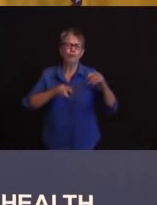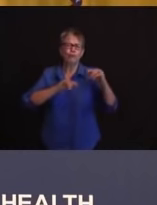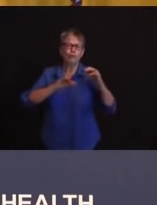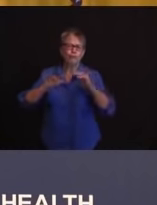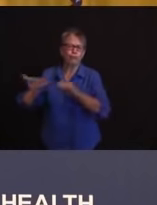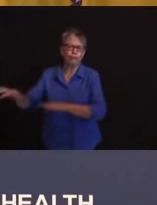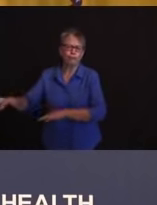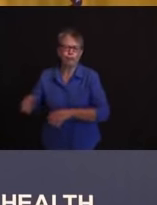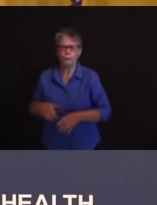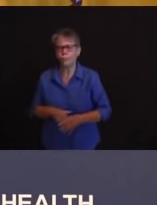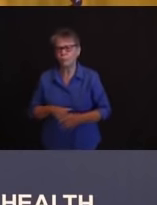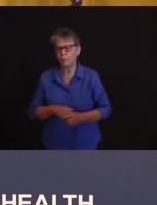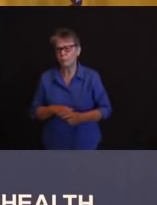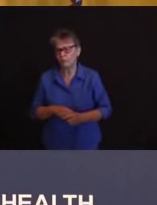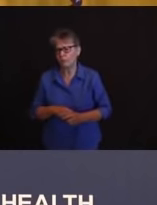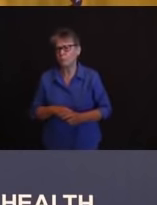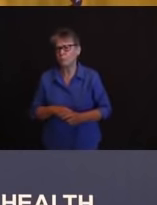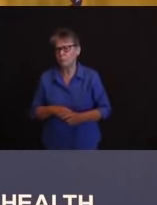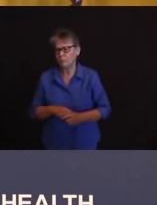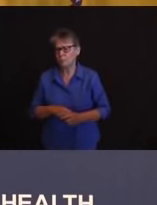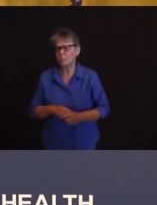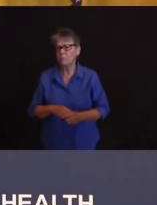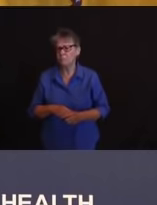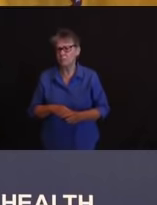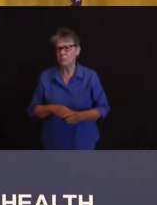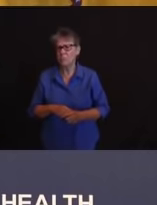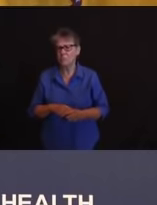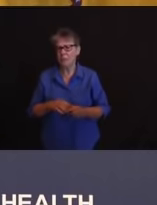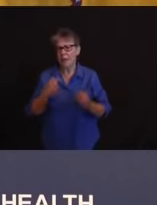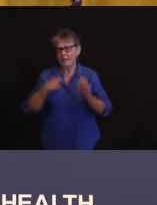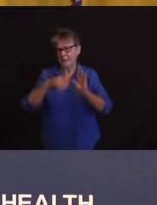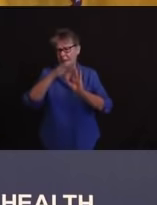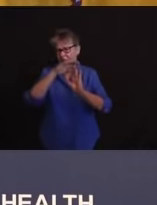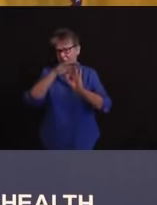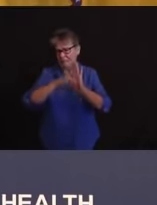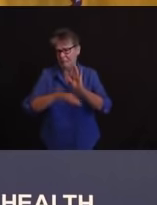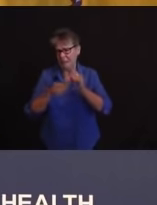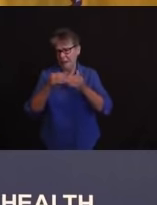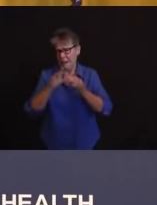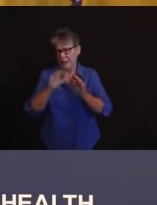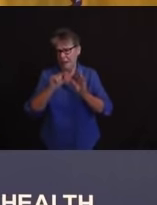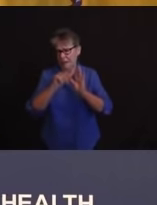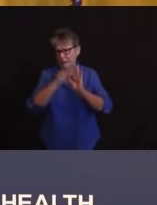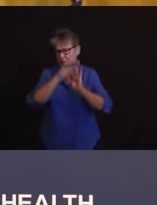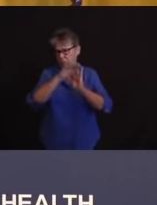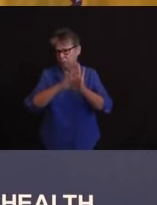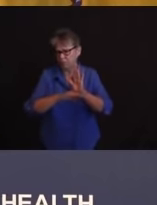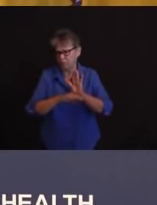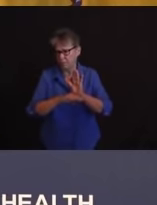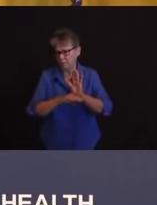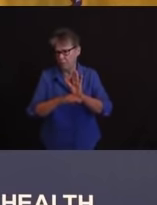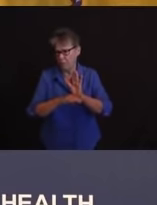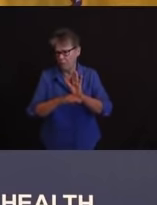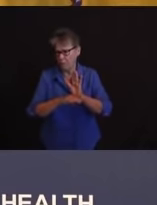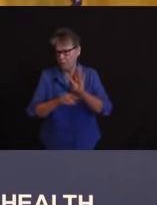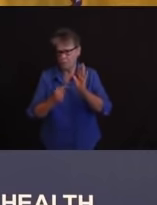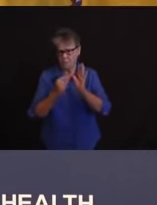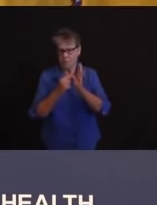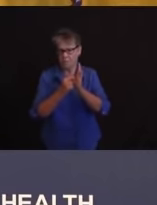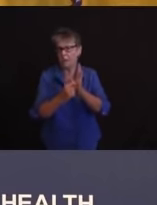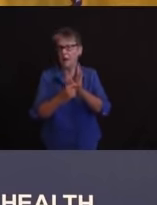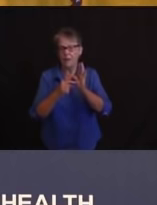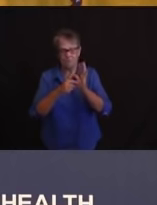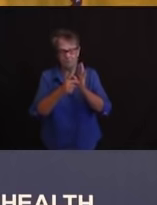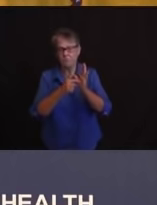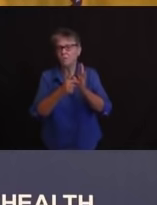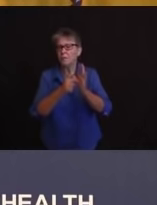is capacity management, and we've left it up to, and it depends on what you look like, right? So Island Beach State Park does that with the amount of